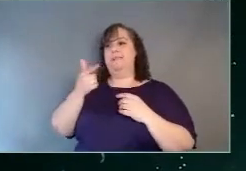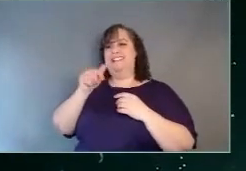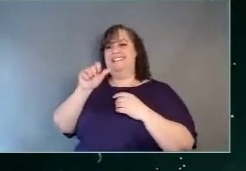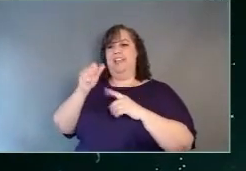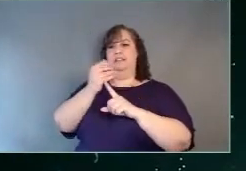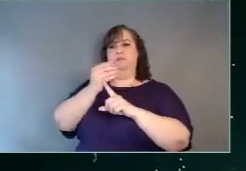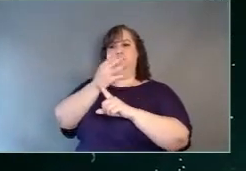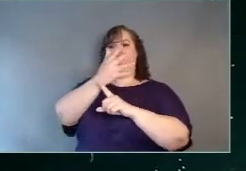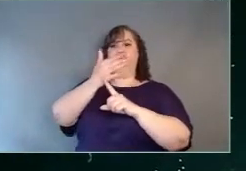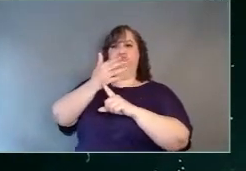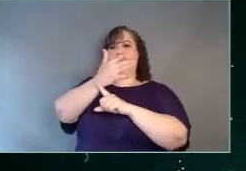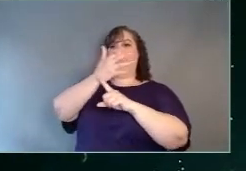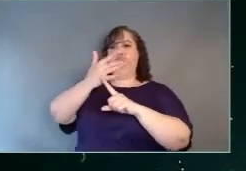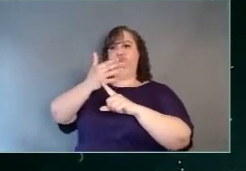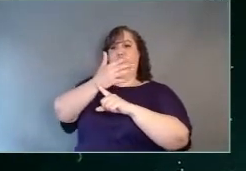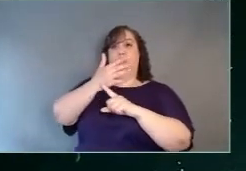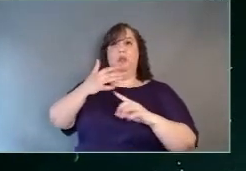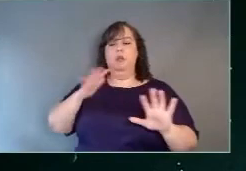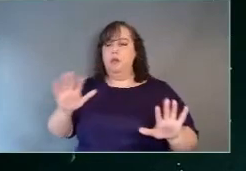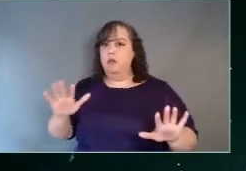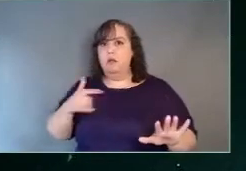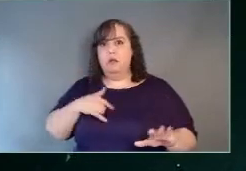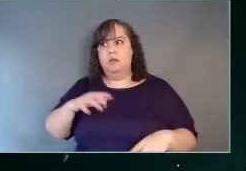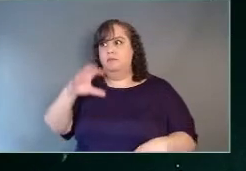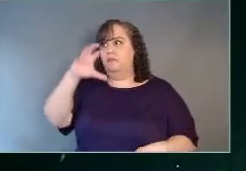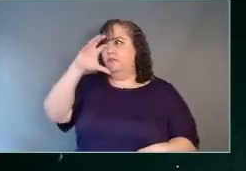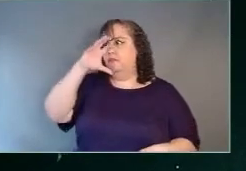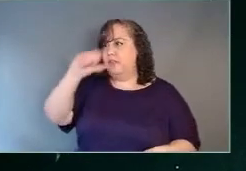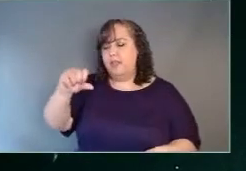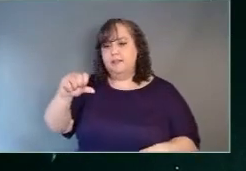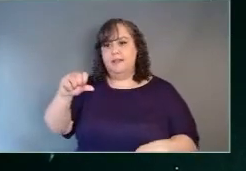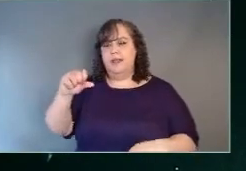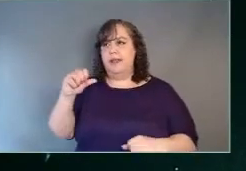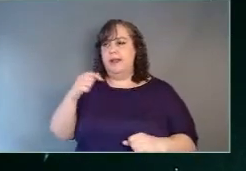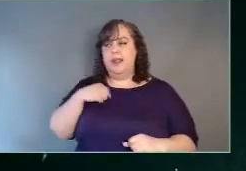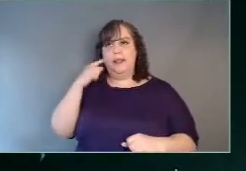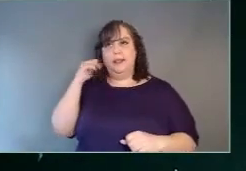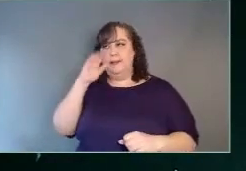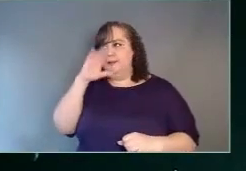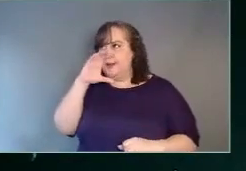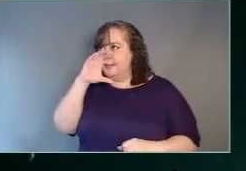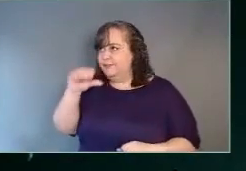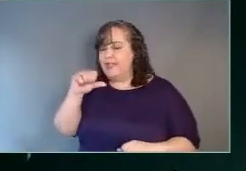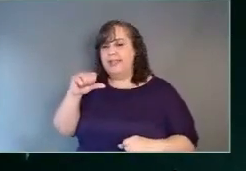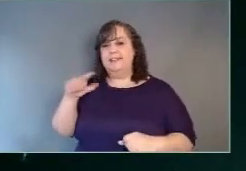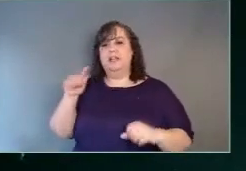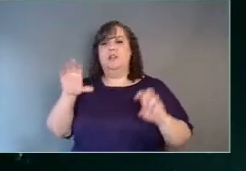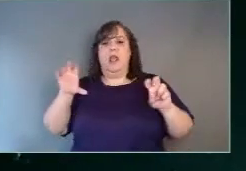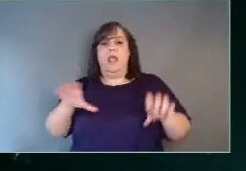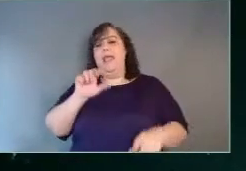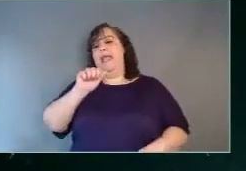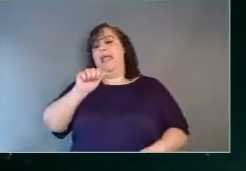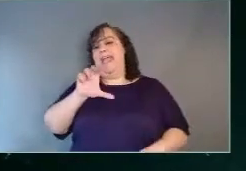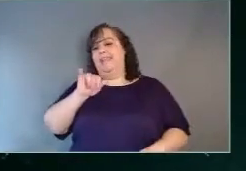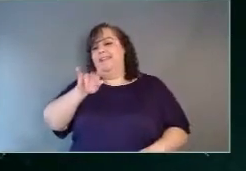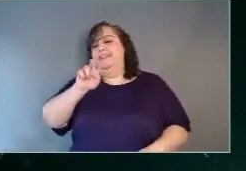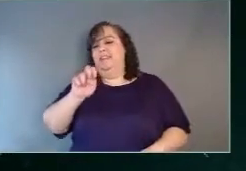are really strange and fascinating objects, what we call active asteroids. Tarek, what do you